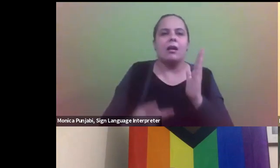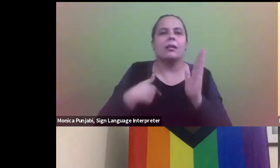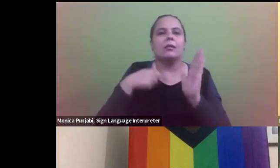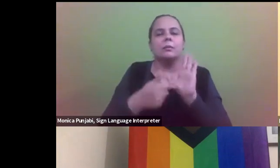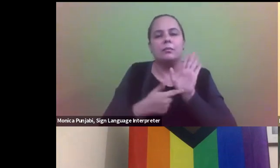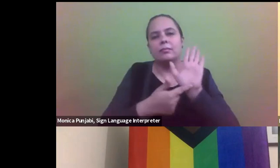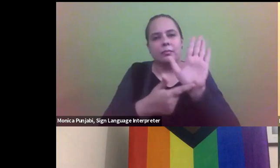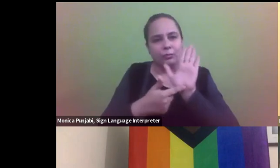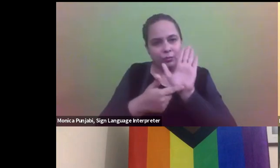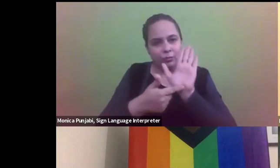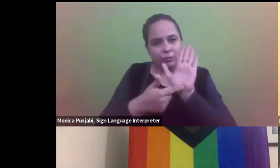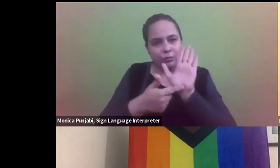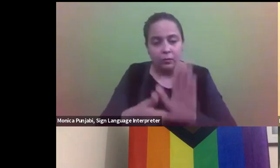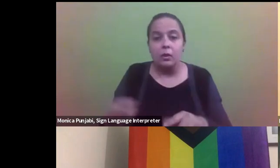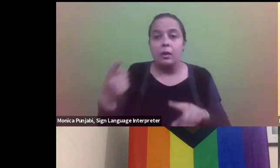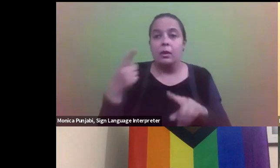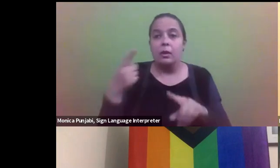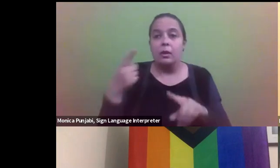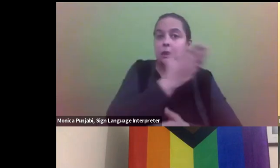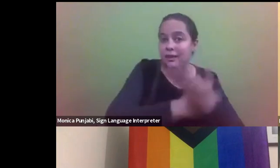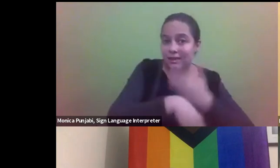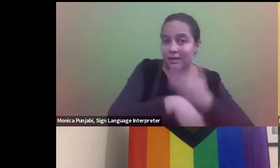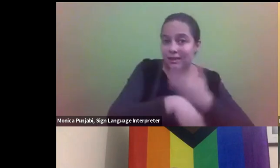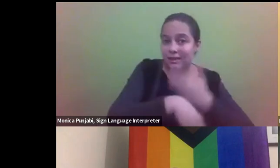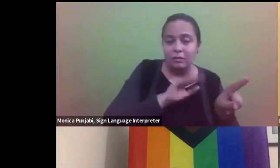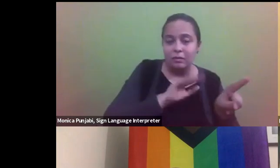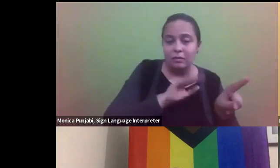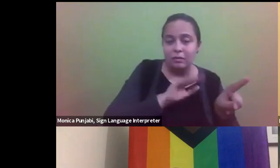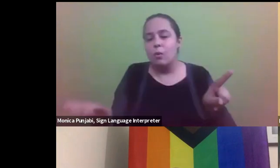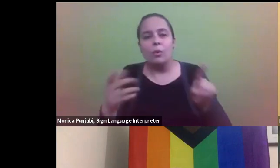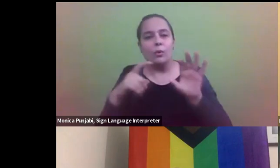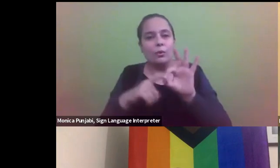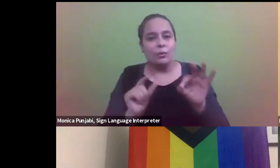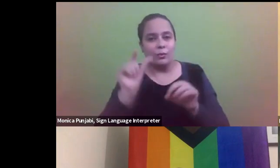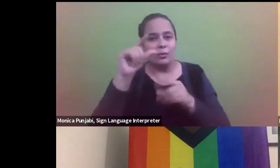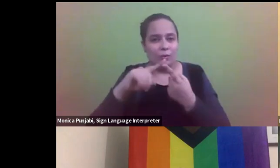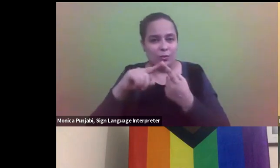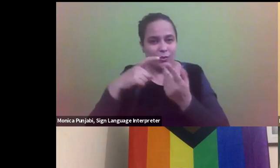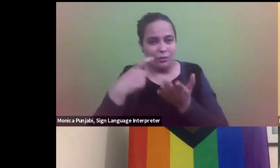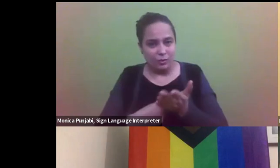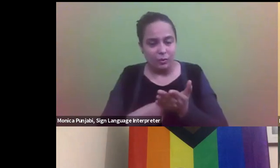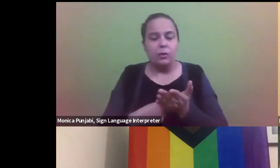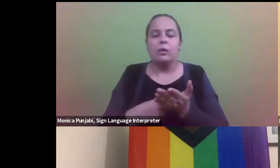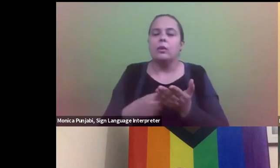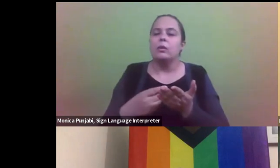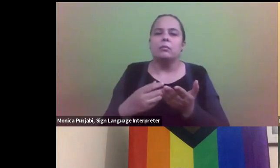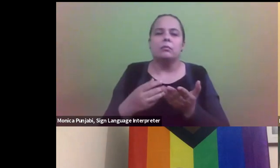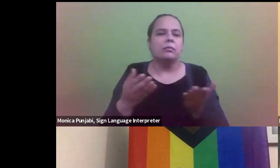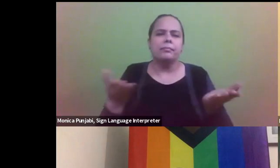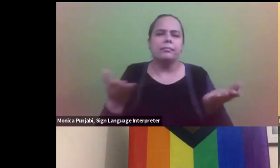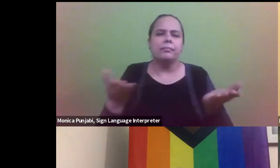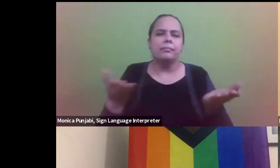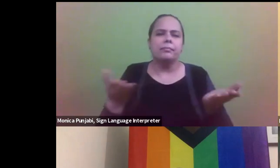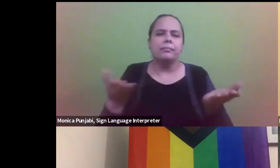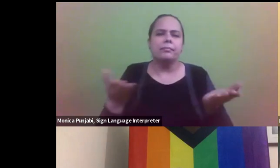and queer lives are very similar in terms of like I always talk about bodies a lot, and I think bodies